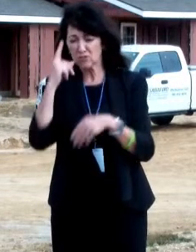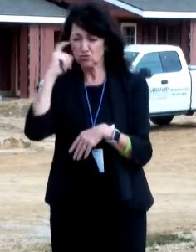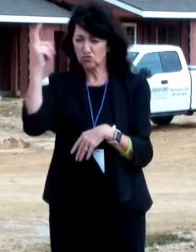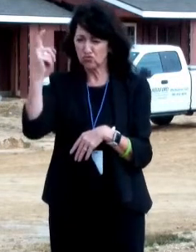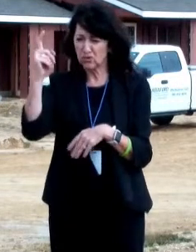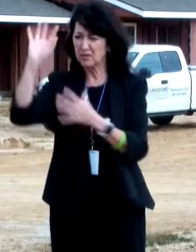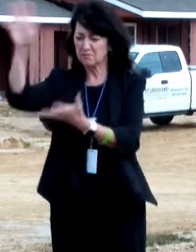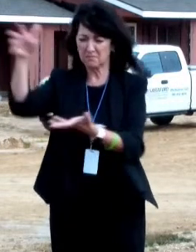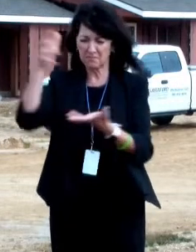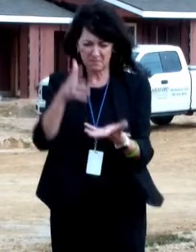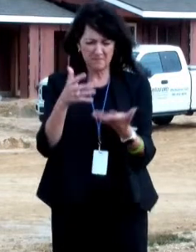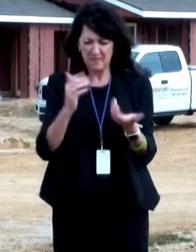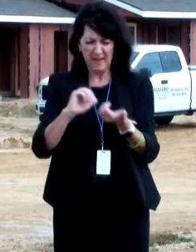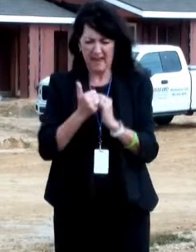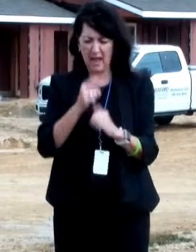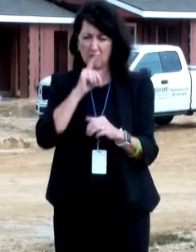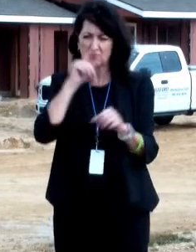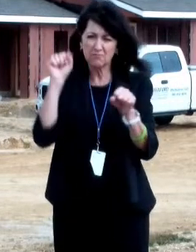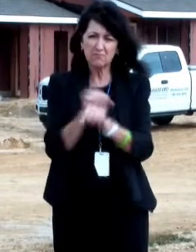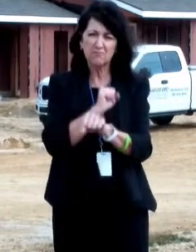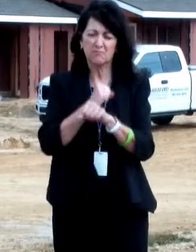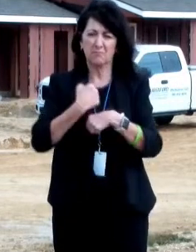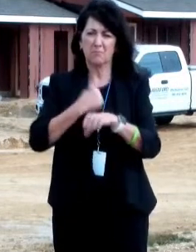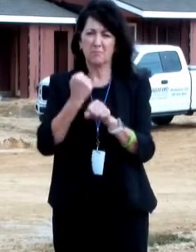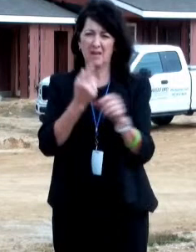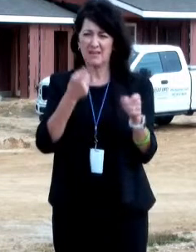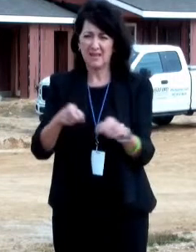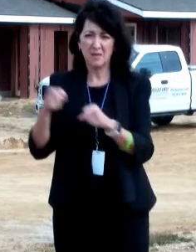folks together to do not just housing,